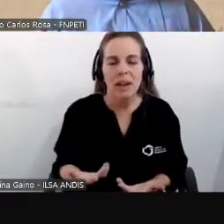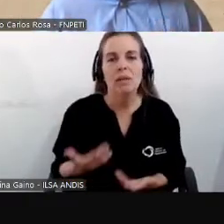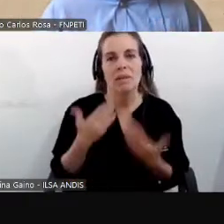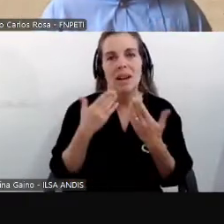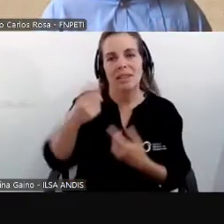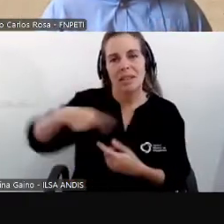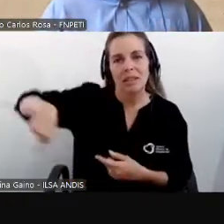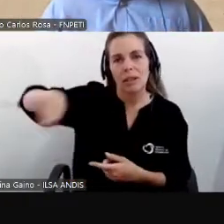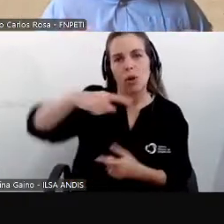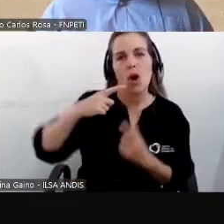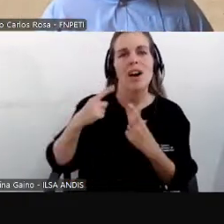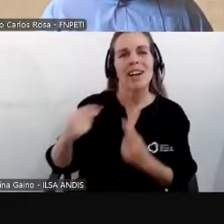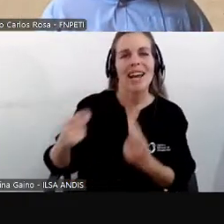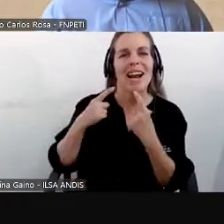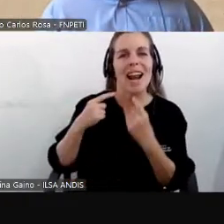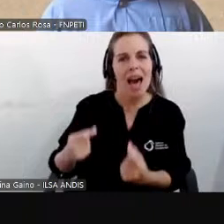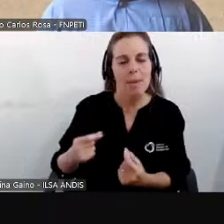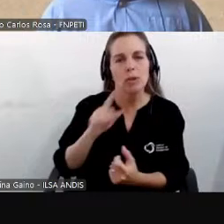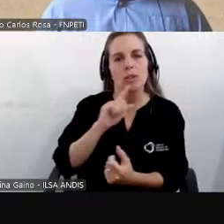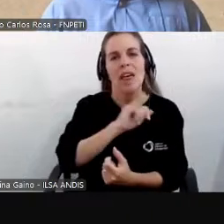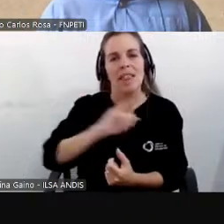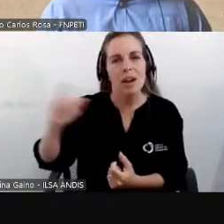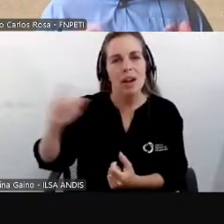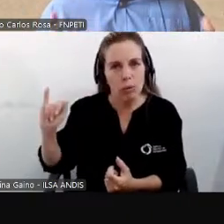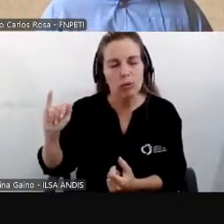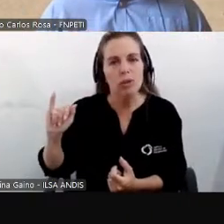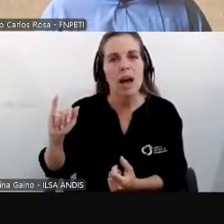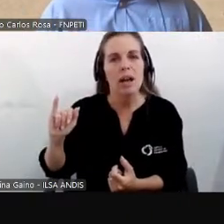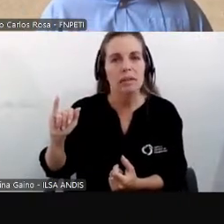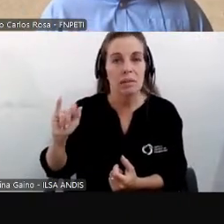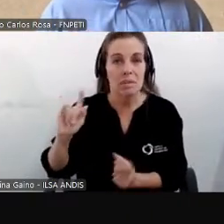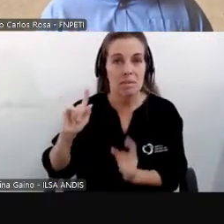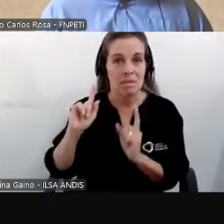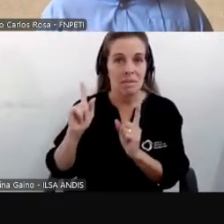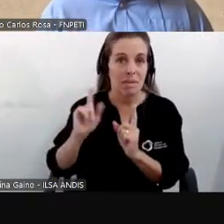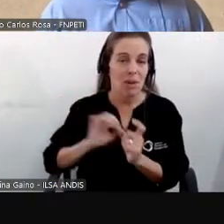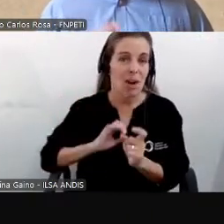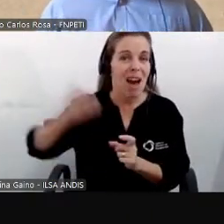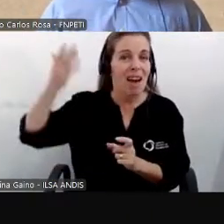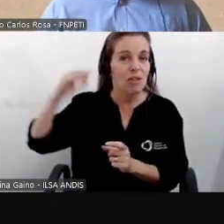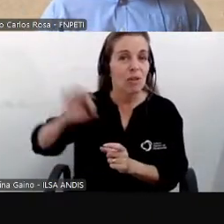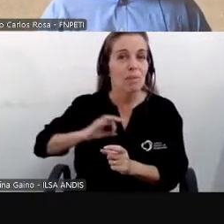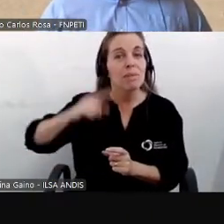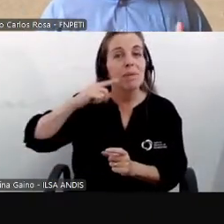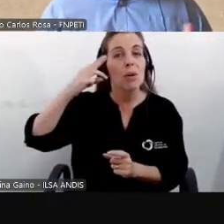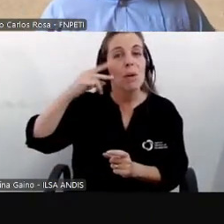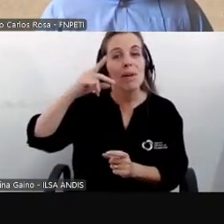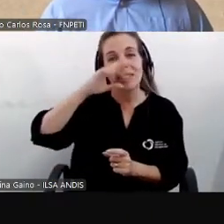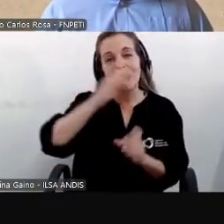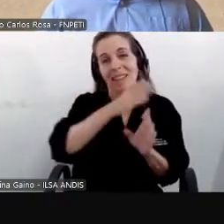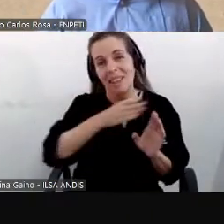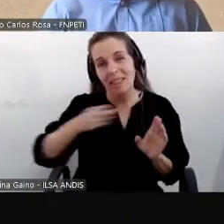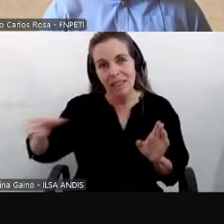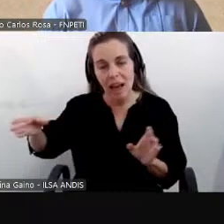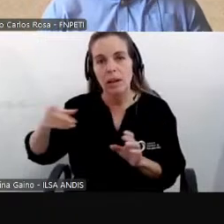emerged in response to the different claims and reports recorded since